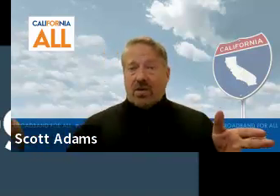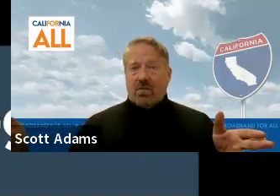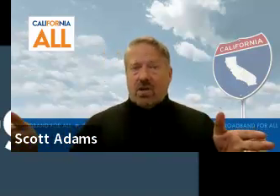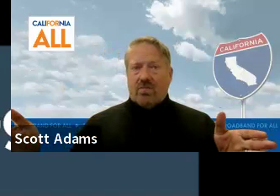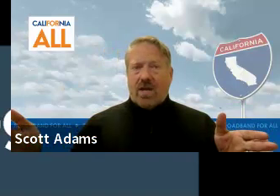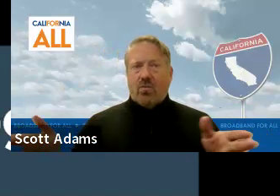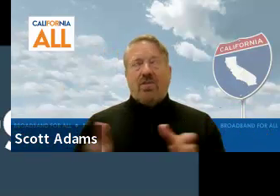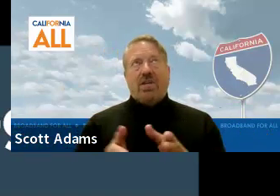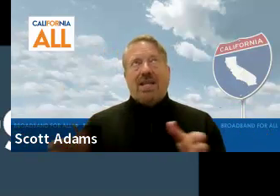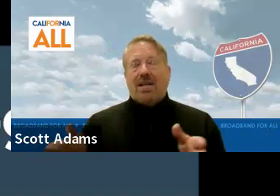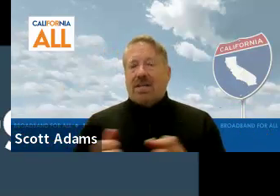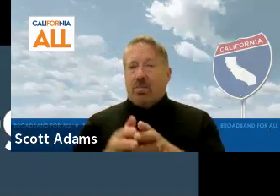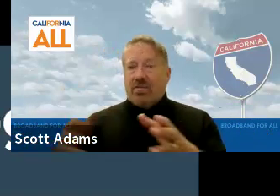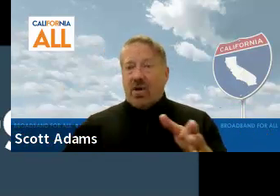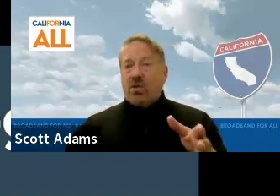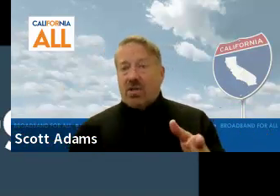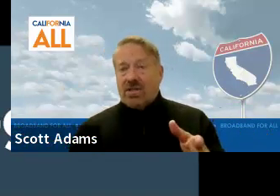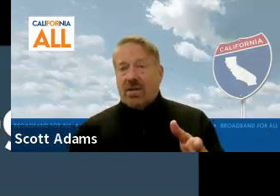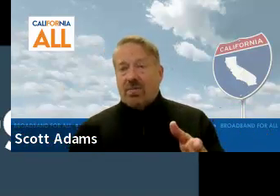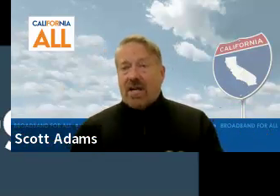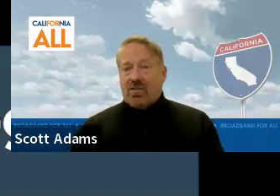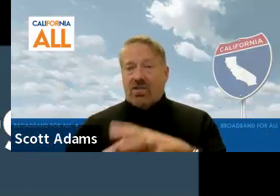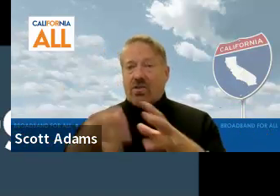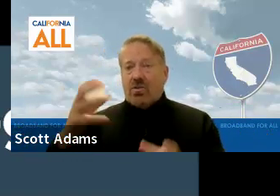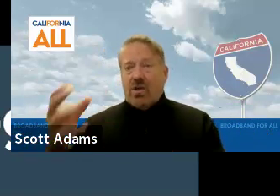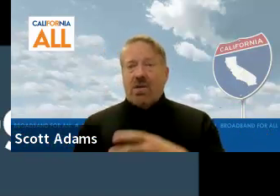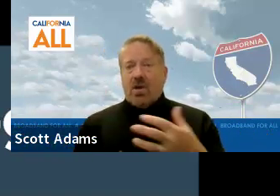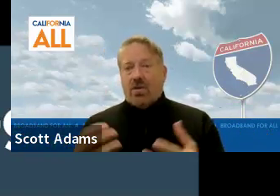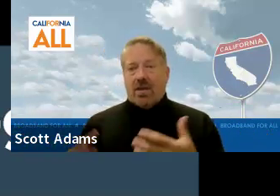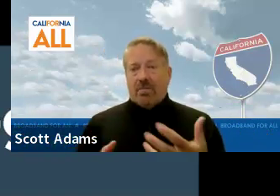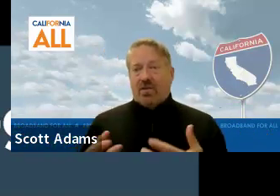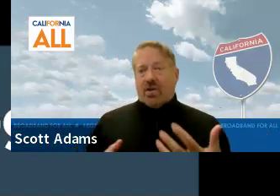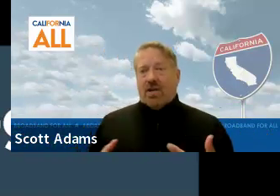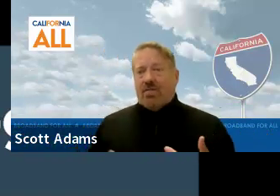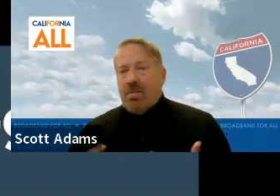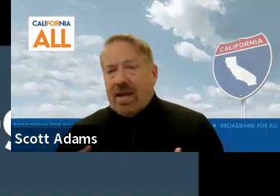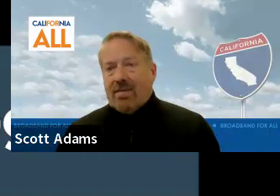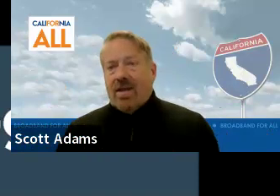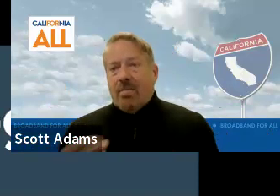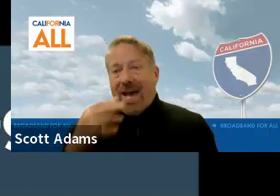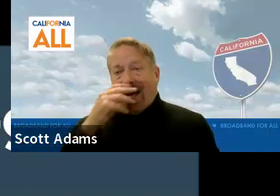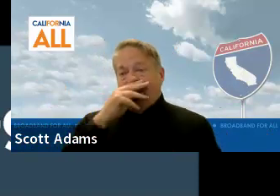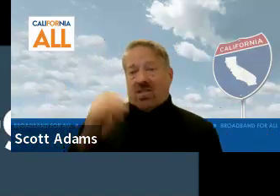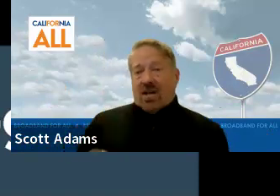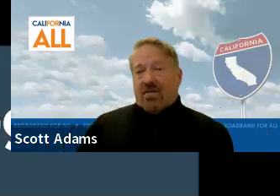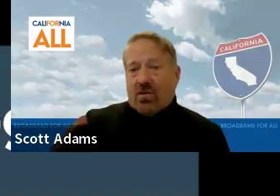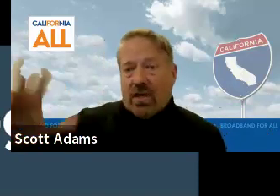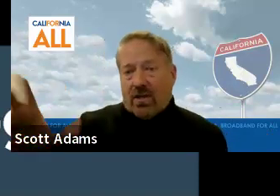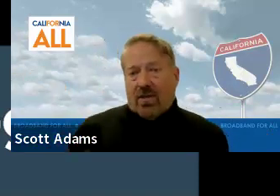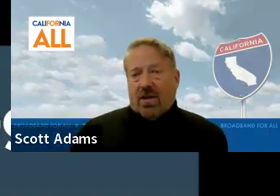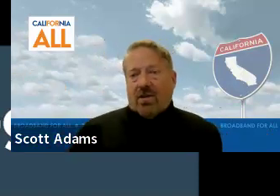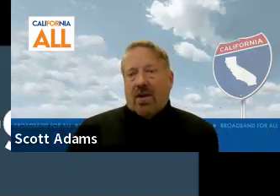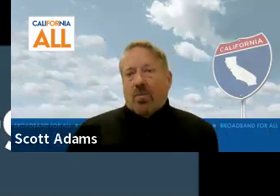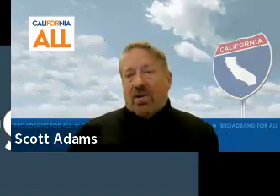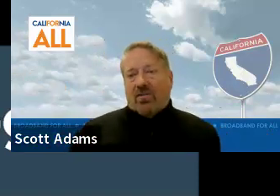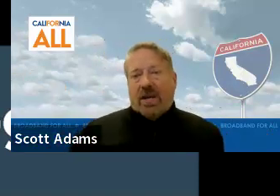bit of I don't want to say lag time, but follow-on time to actually do all the administrative and back-end stuff so